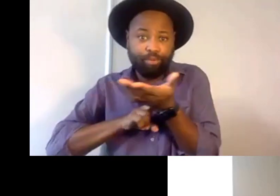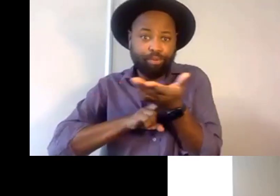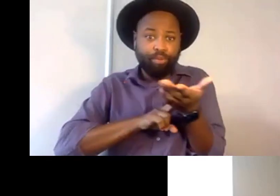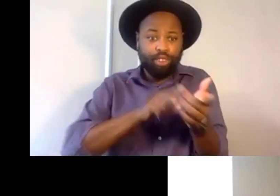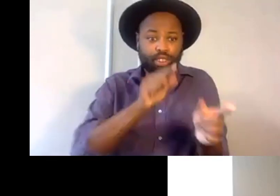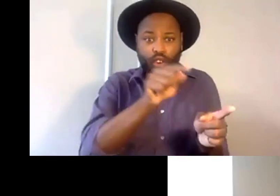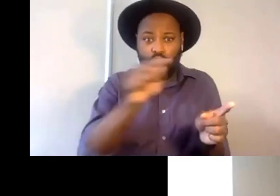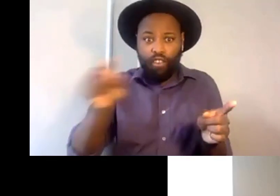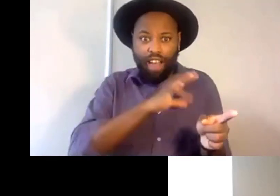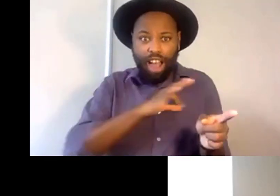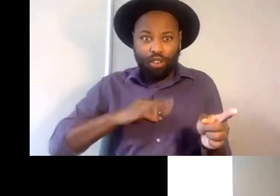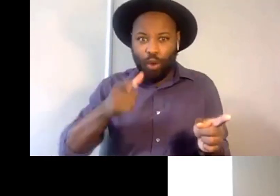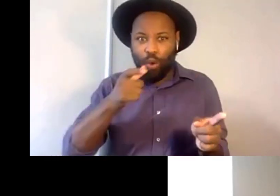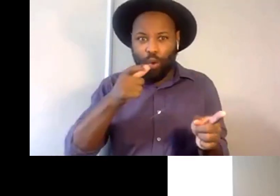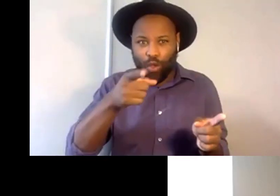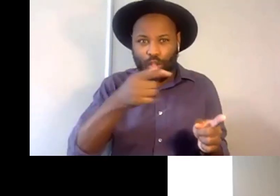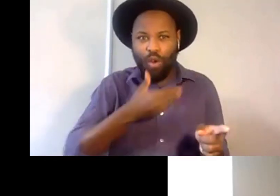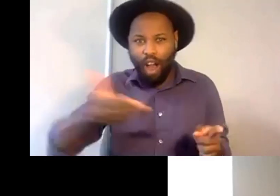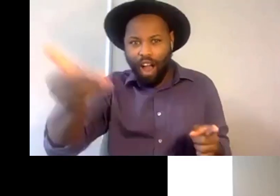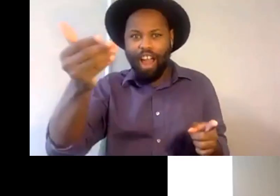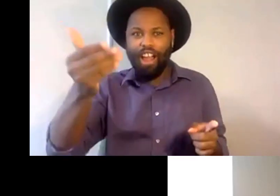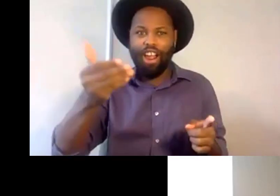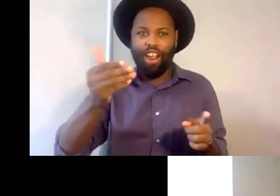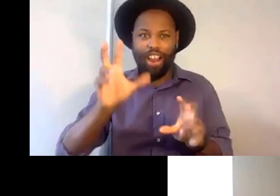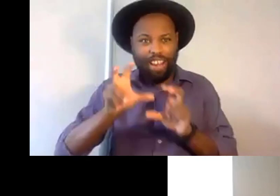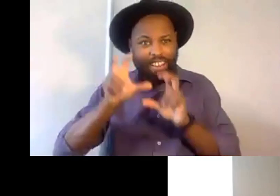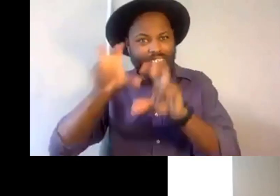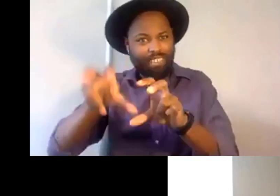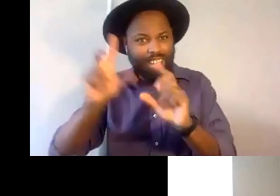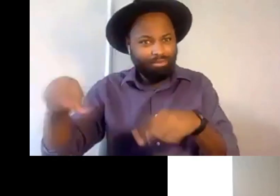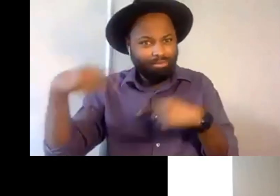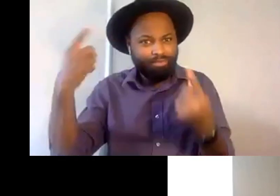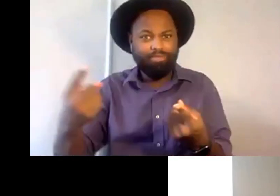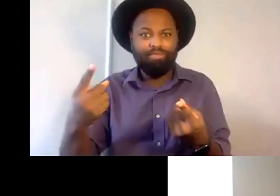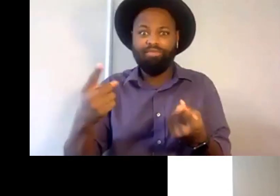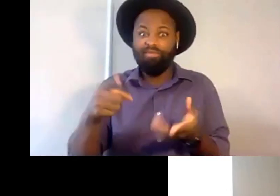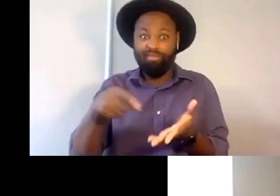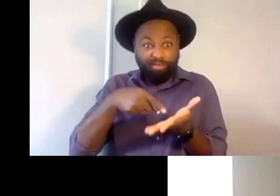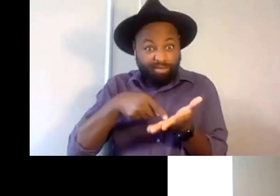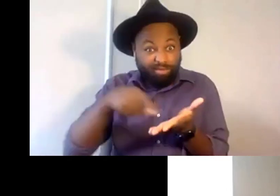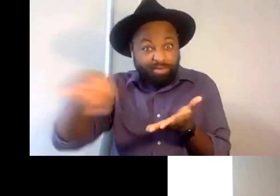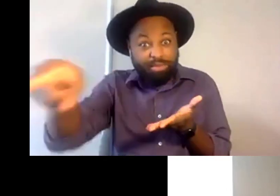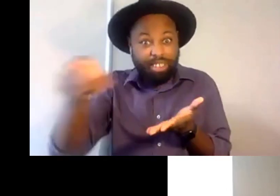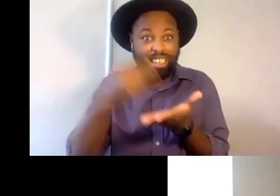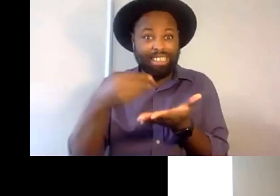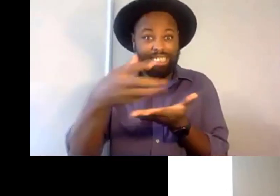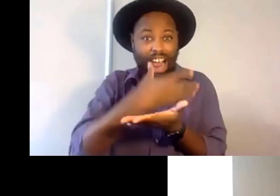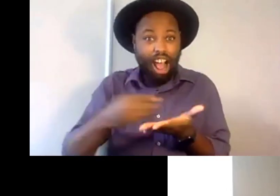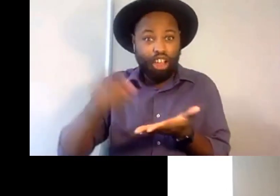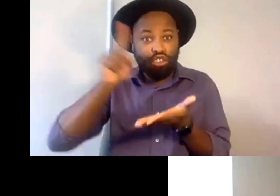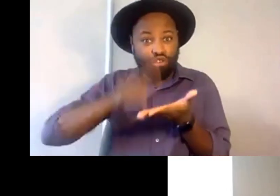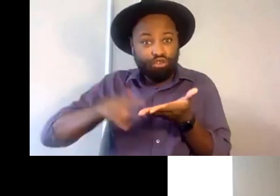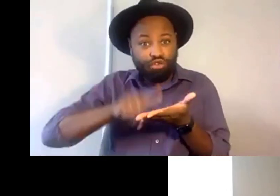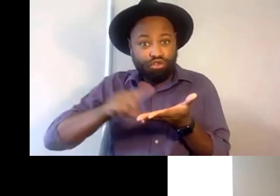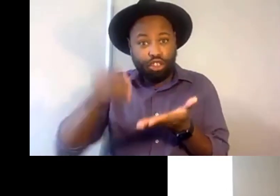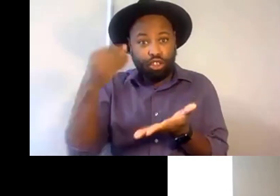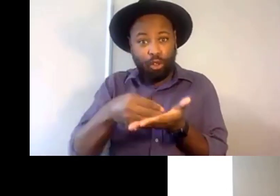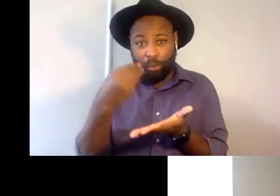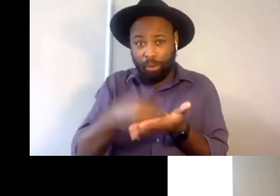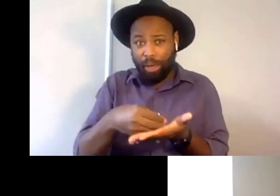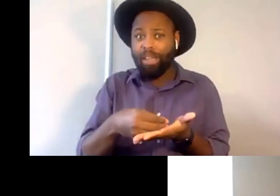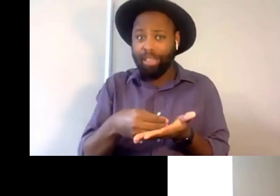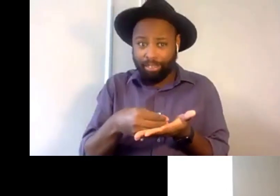that you've hired and you've invested in, right? Because like paying a salary and research money and all of those kinds of things, that's an